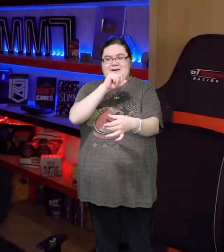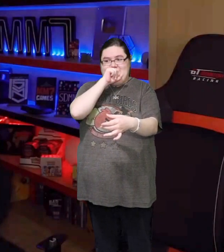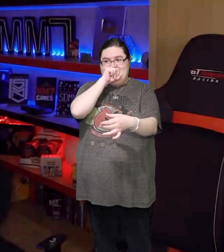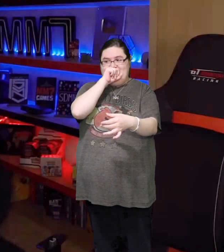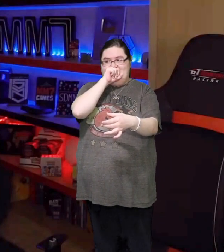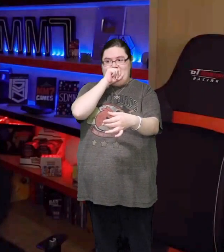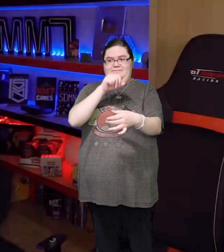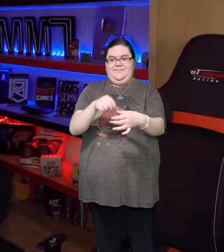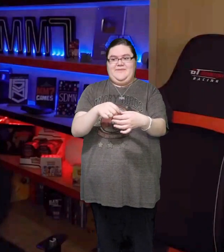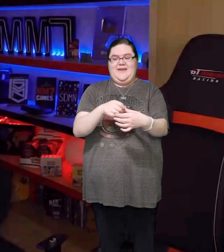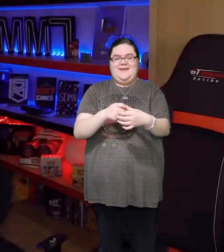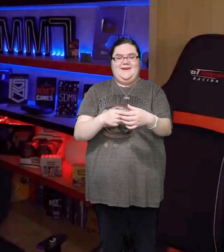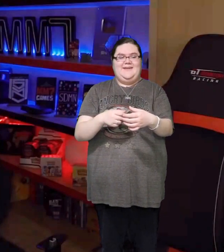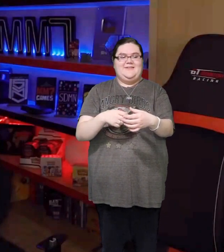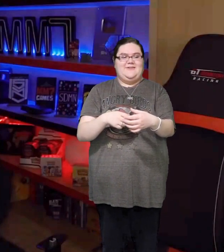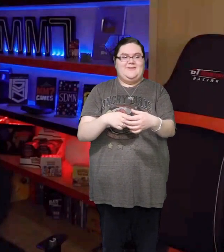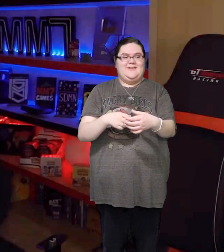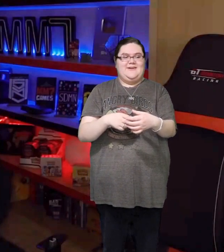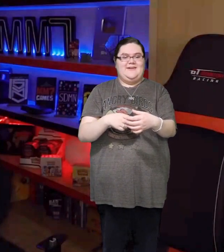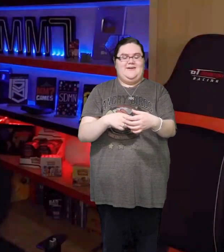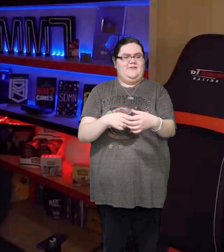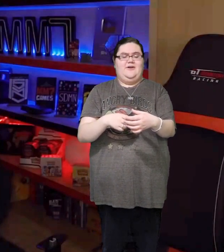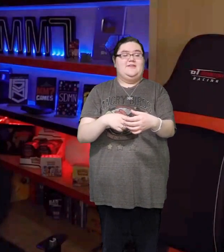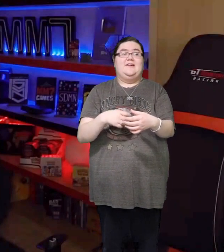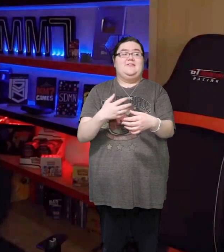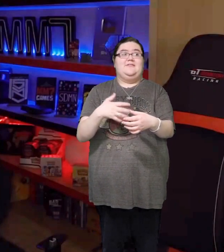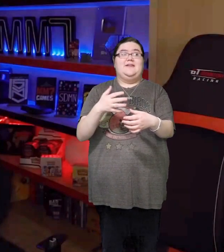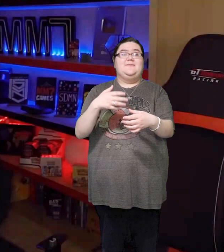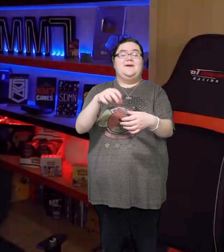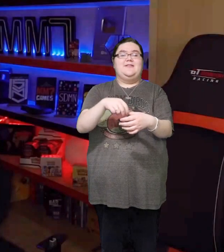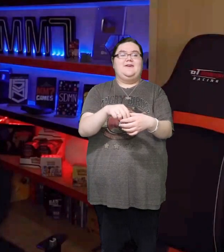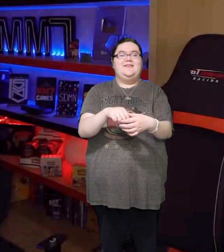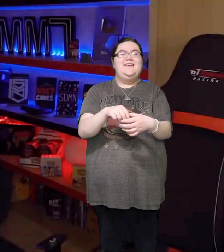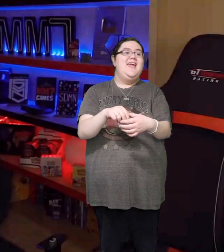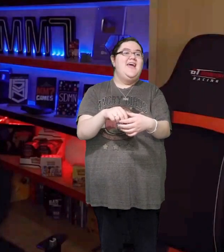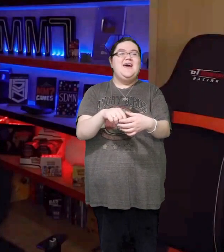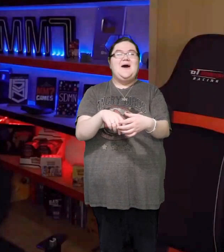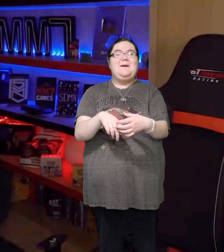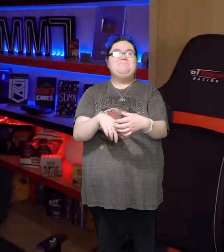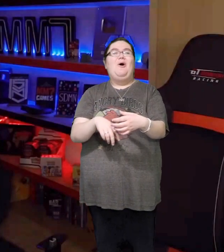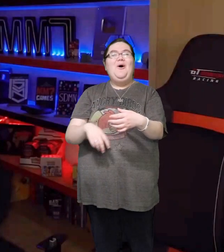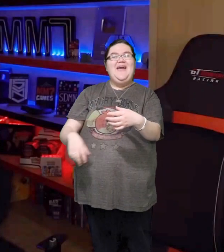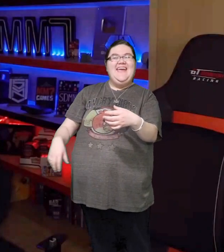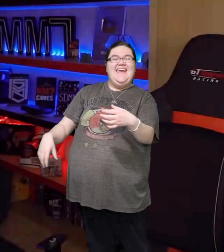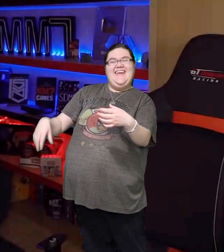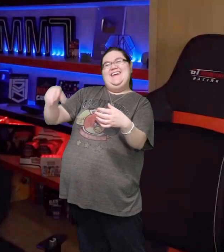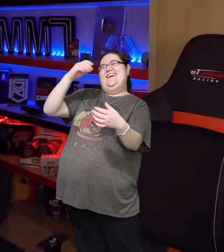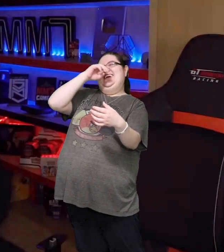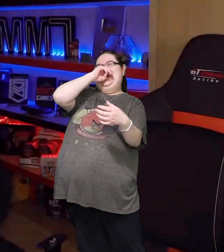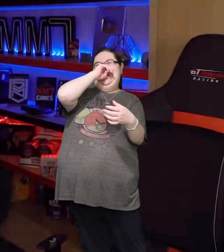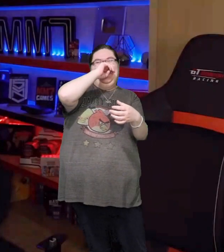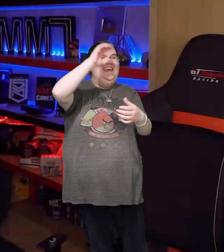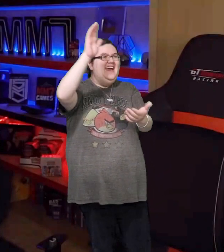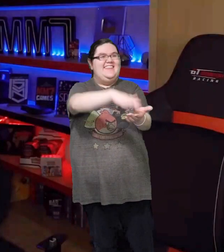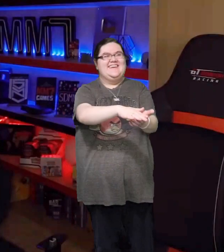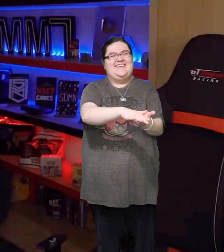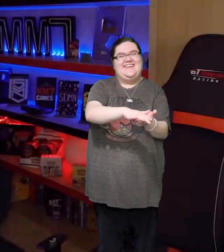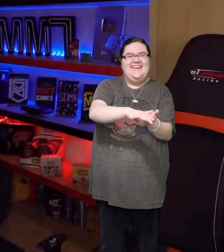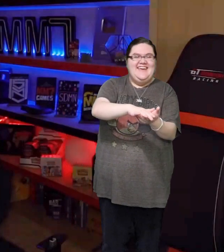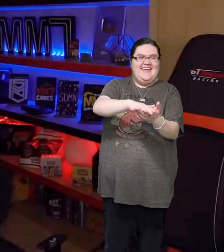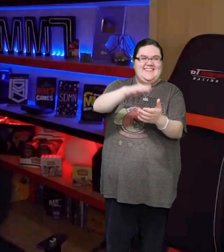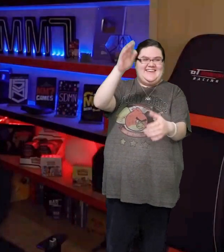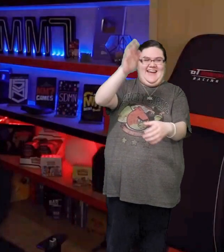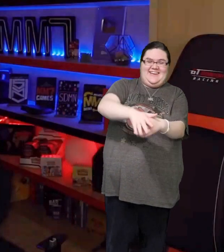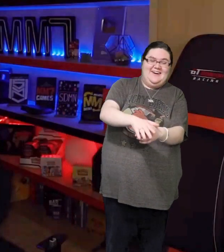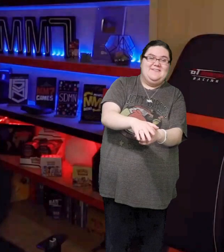and it starts singing, or not starts singing, but it's like, yeah boy. And the